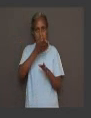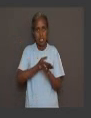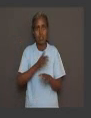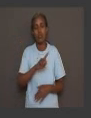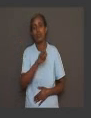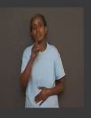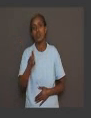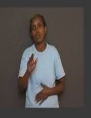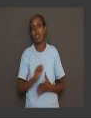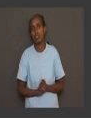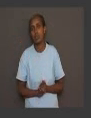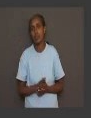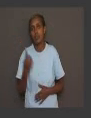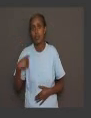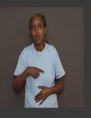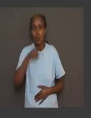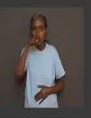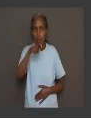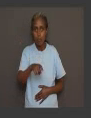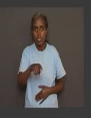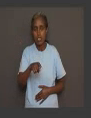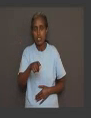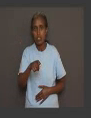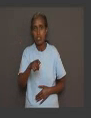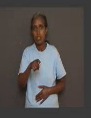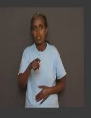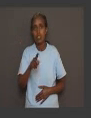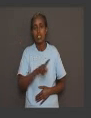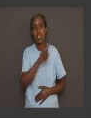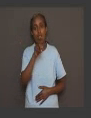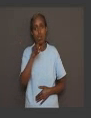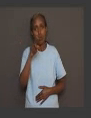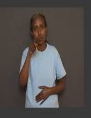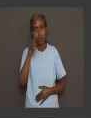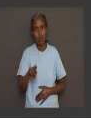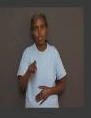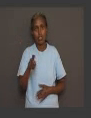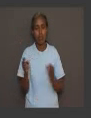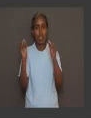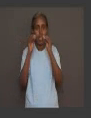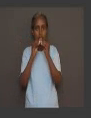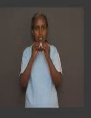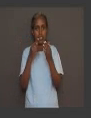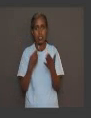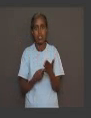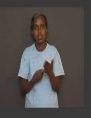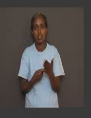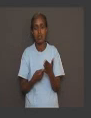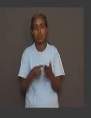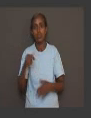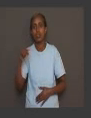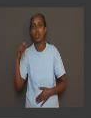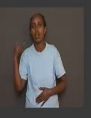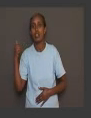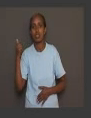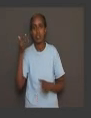equation, we must balance the equation by adding this sum to the other